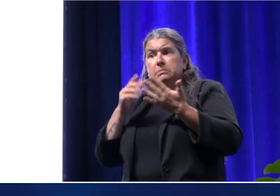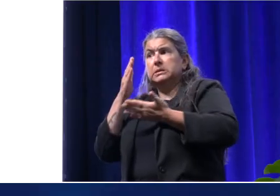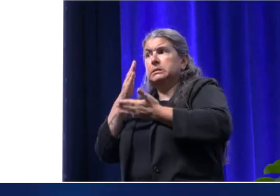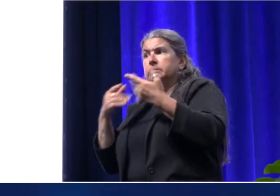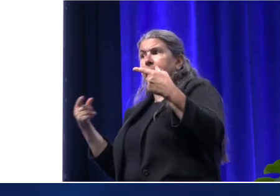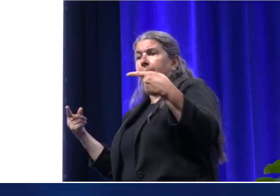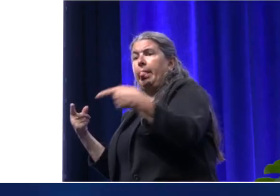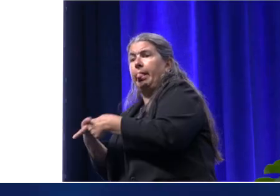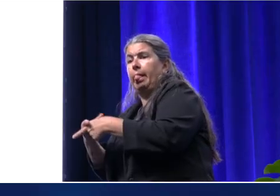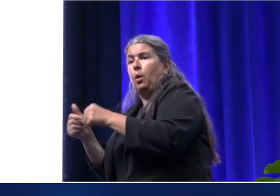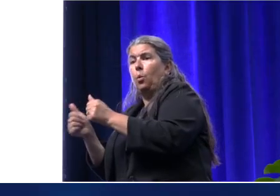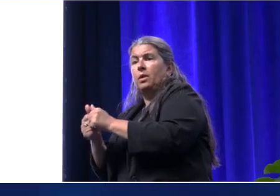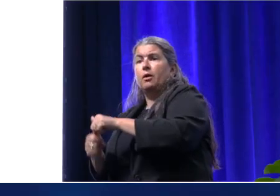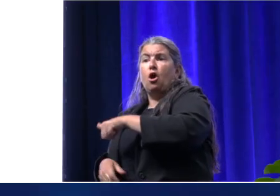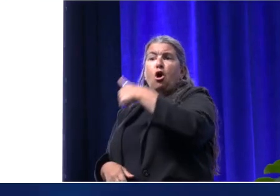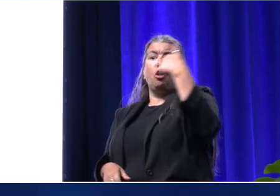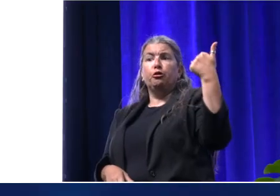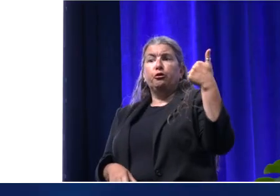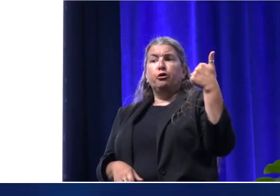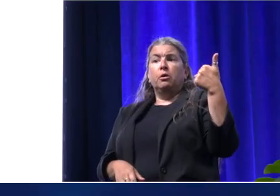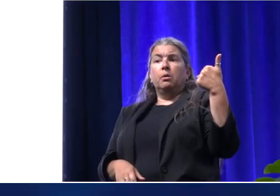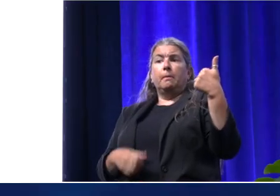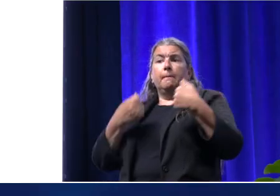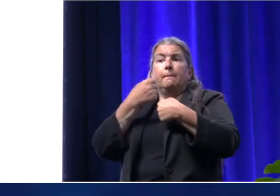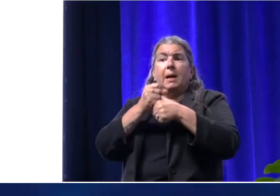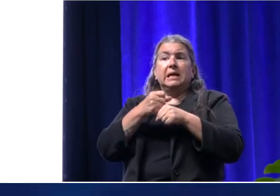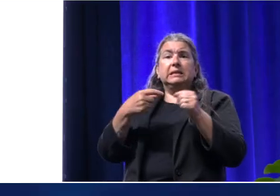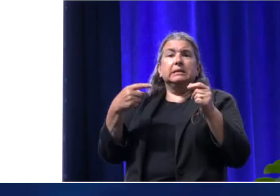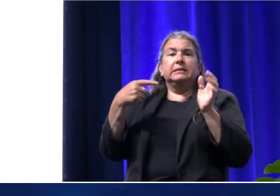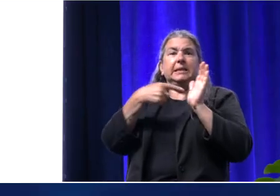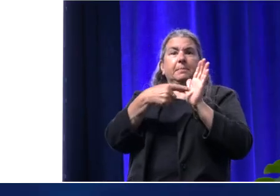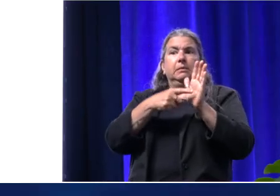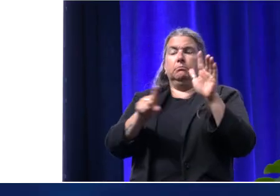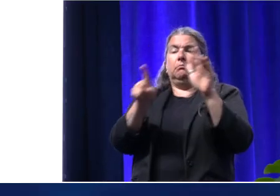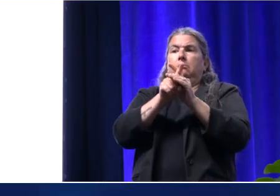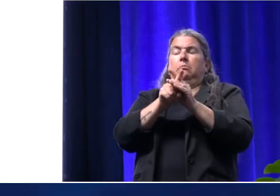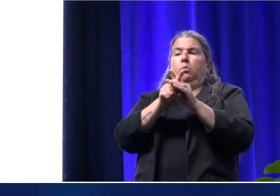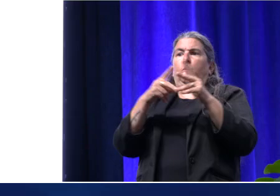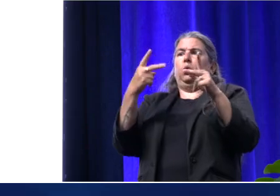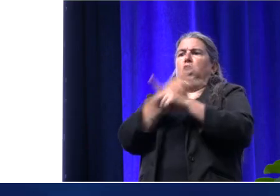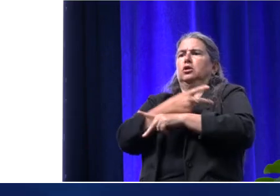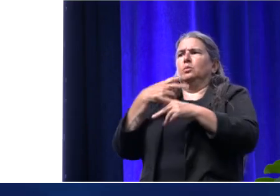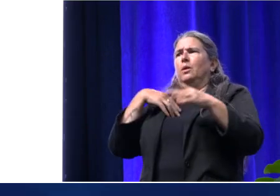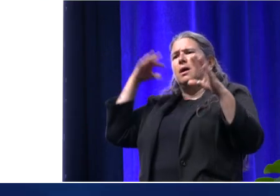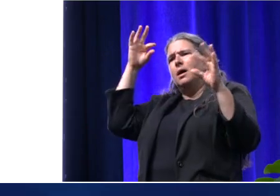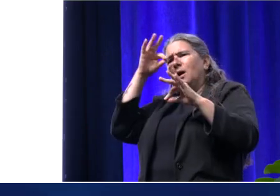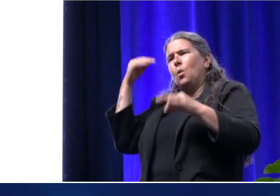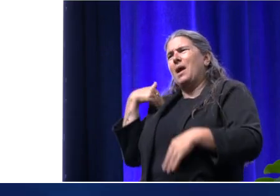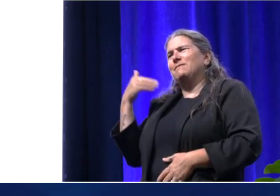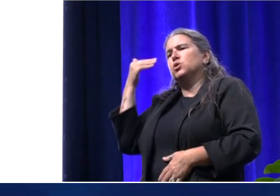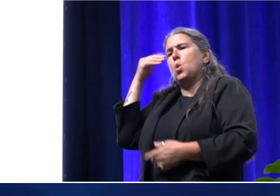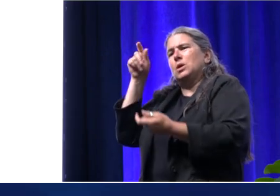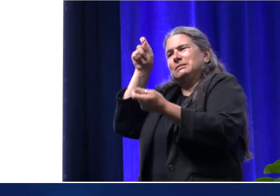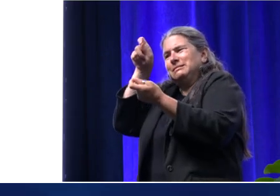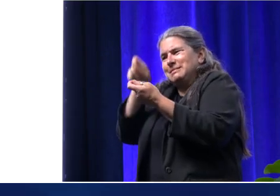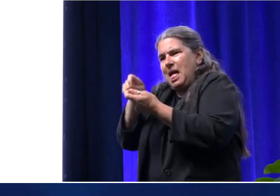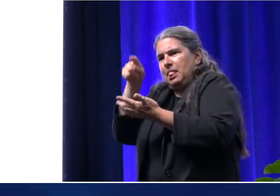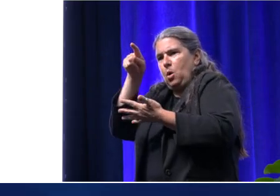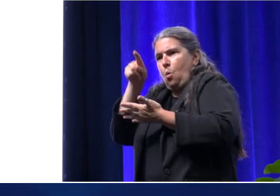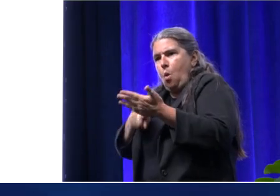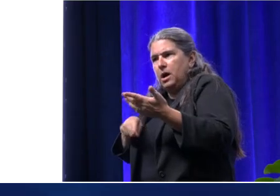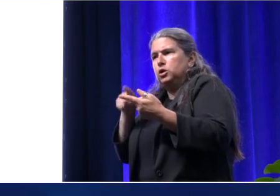other insecticides. So we need to know this. At the same time, I've made a point that the drug supply is